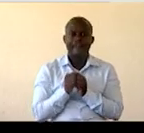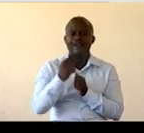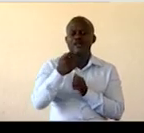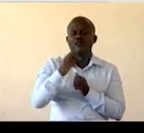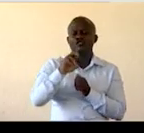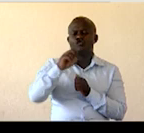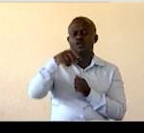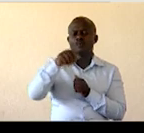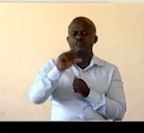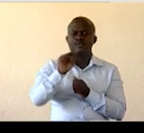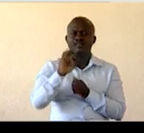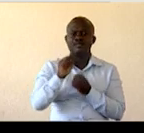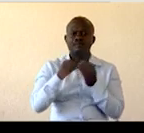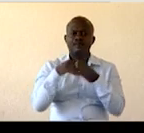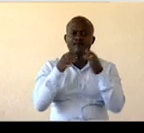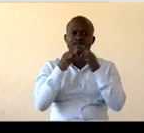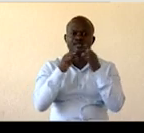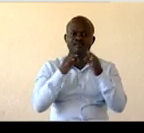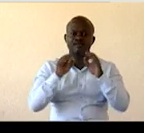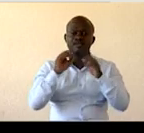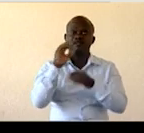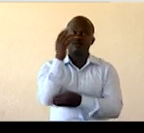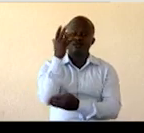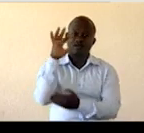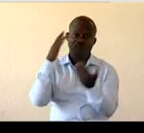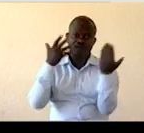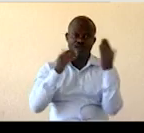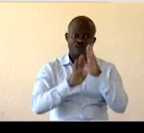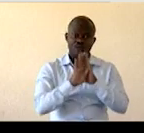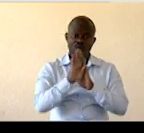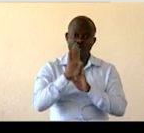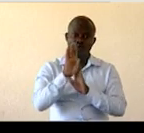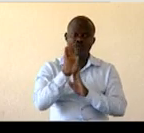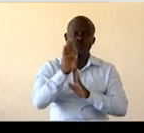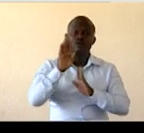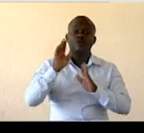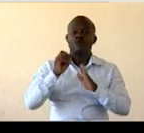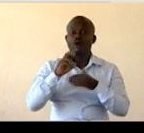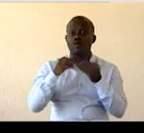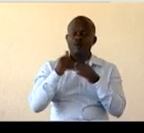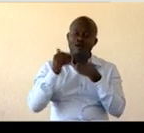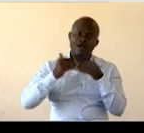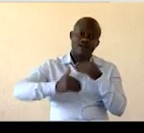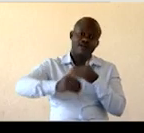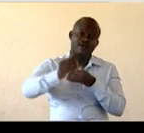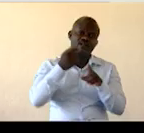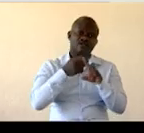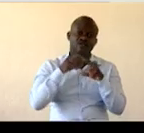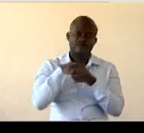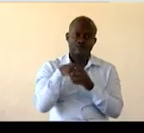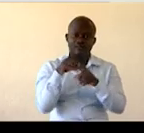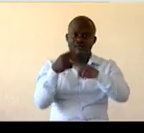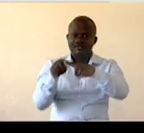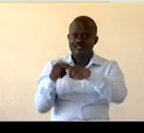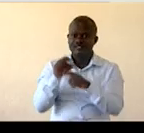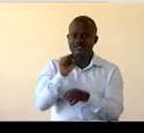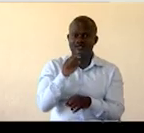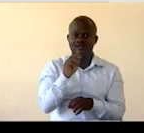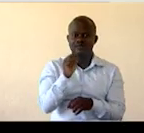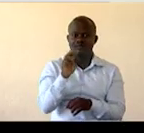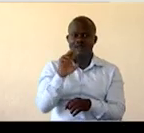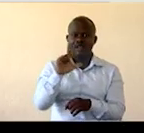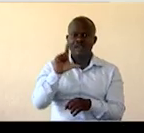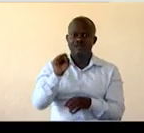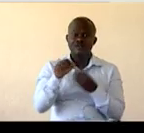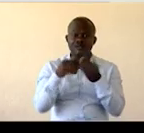Tropism refers to plant growth towards or away from a stimulus. That means when